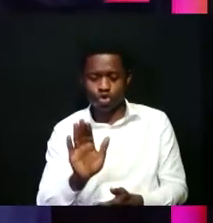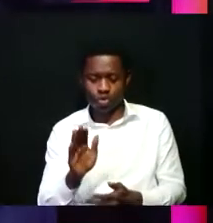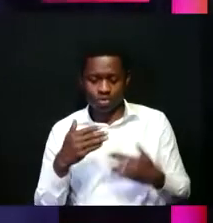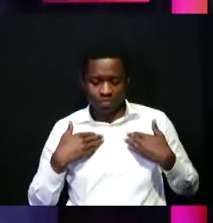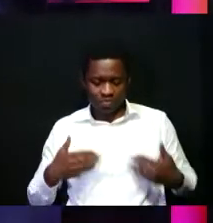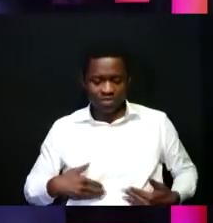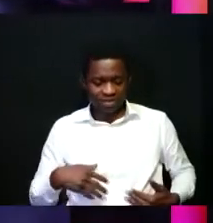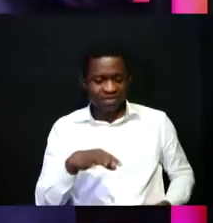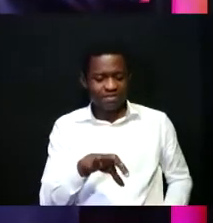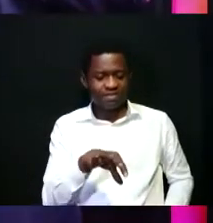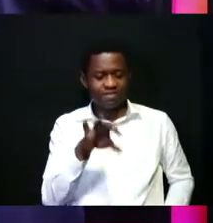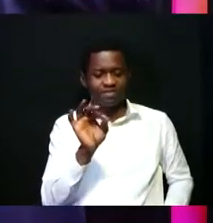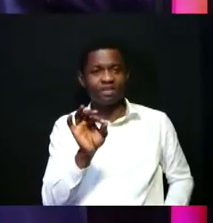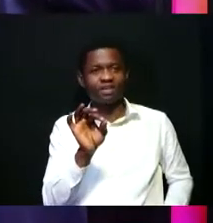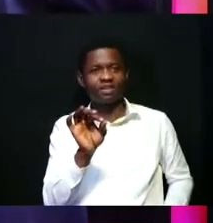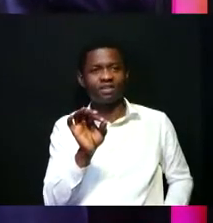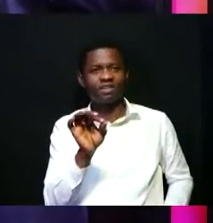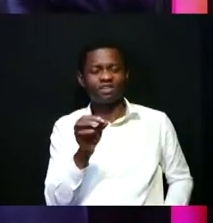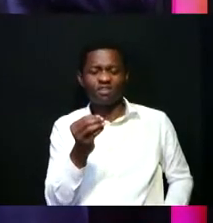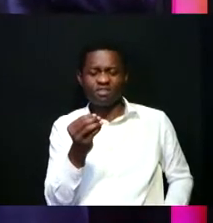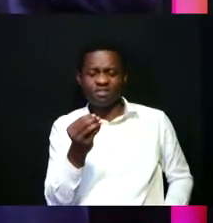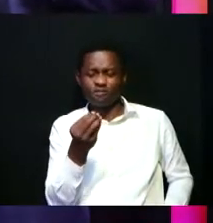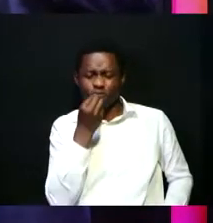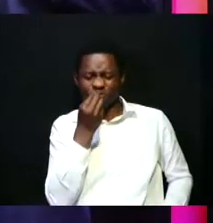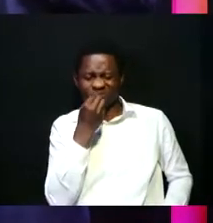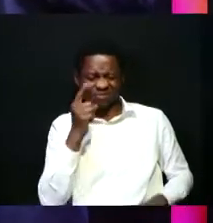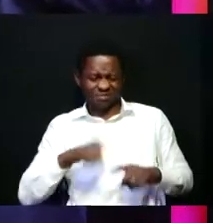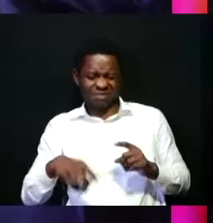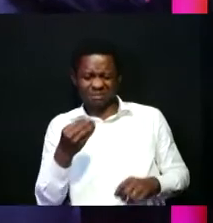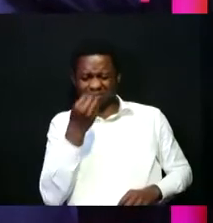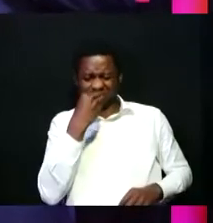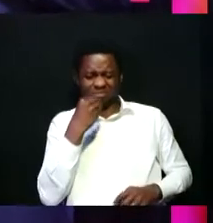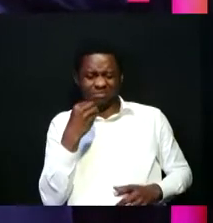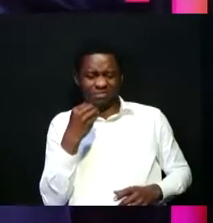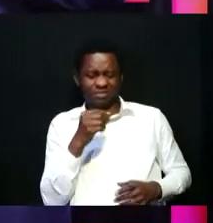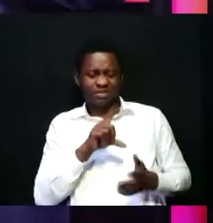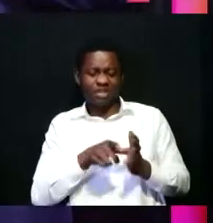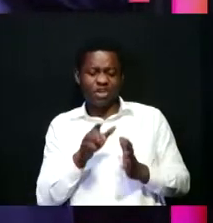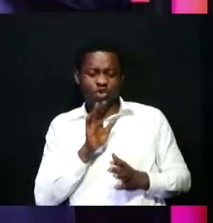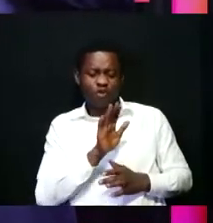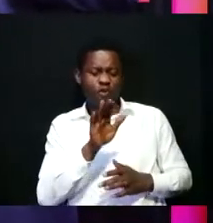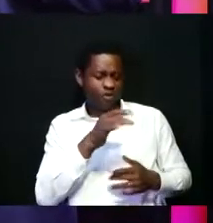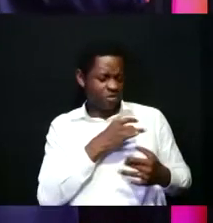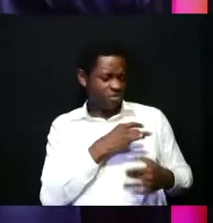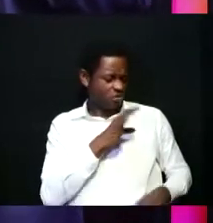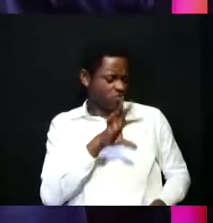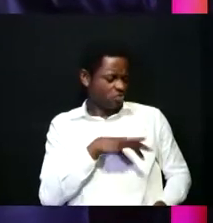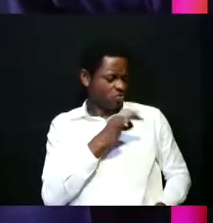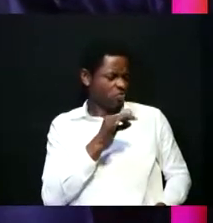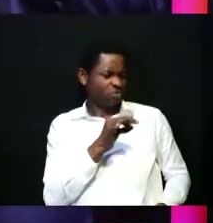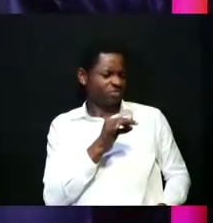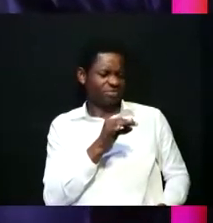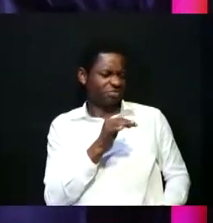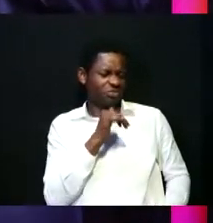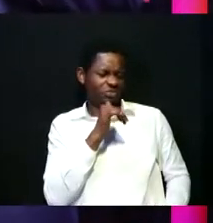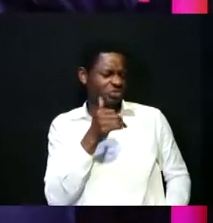food repulsive and their soul loves the choicest meal. Na ne nkwa ma